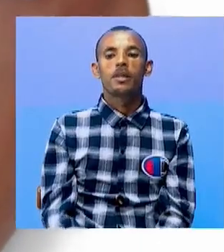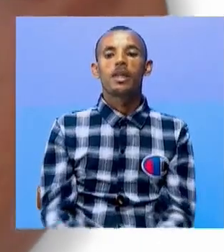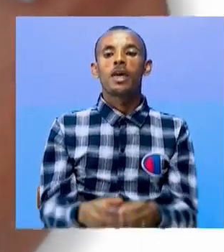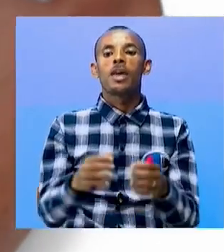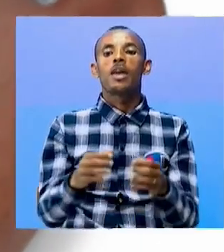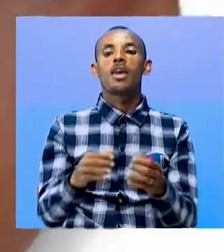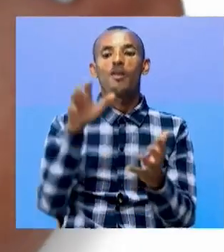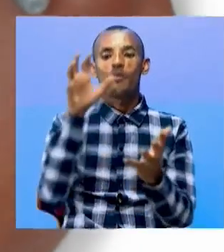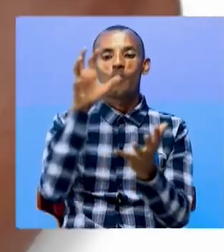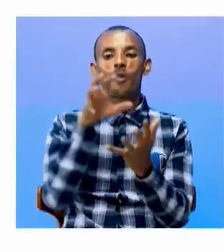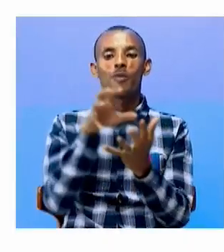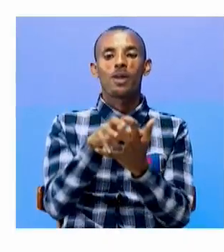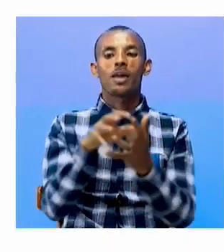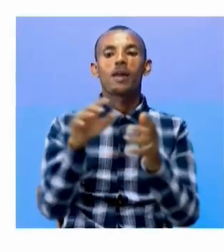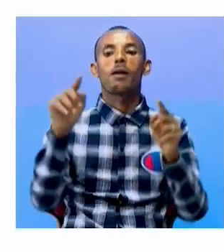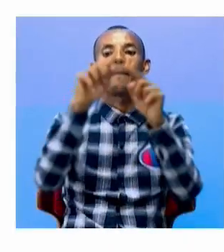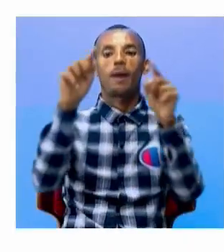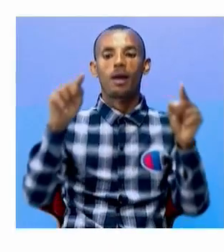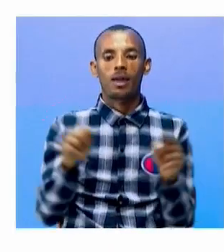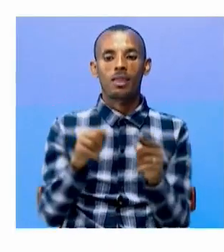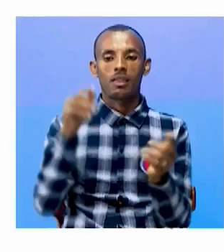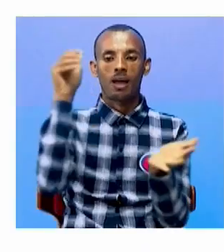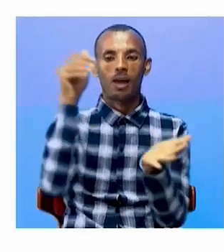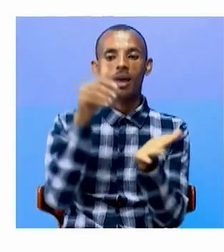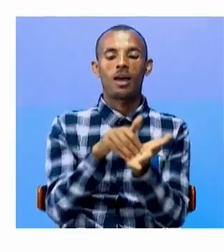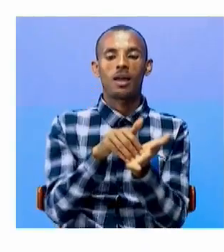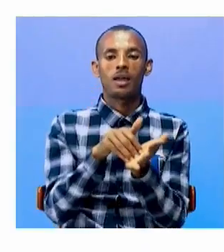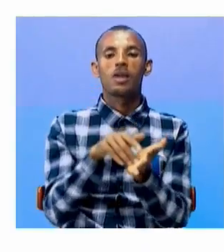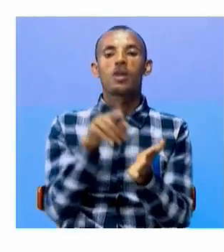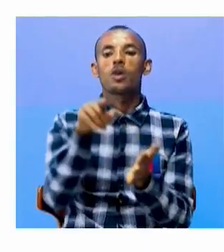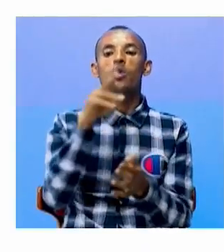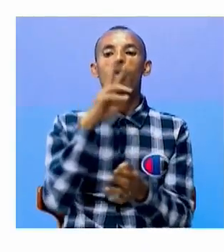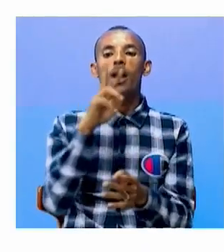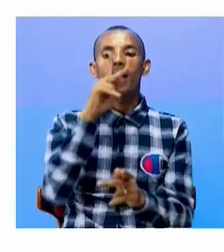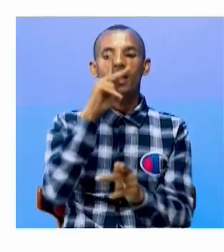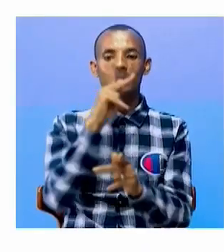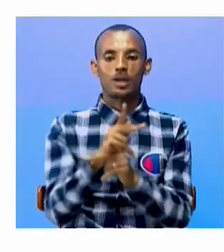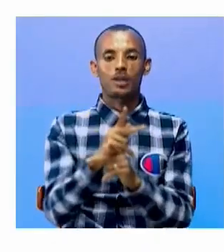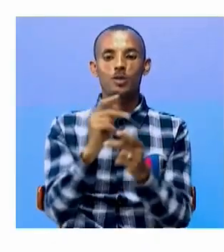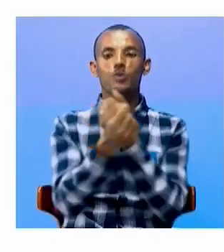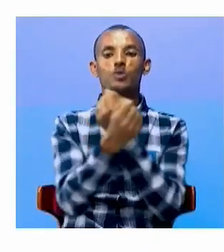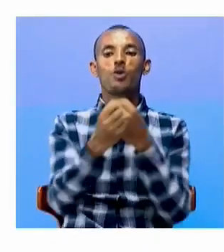Involving brackets. Again, you are expected to solve